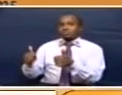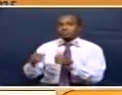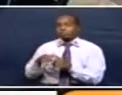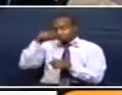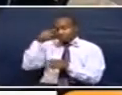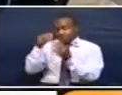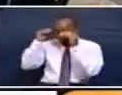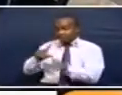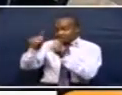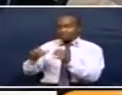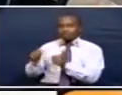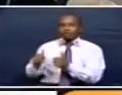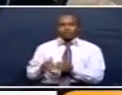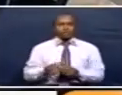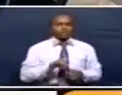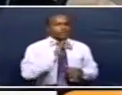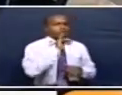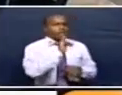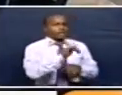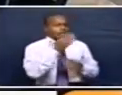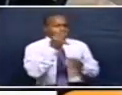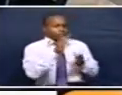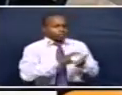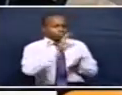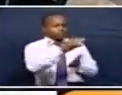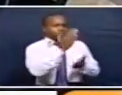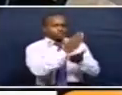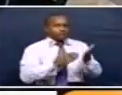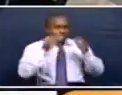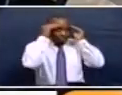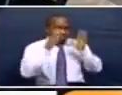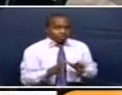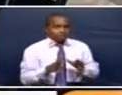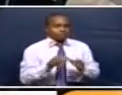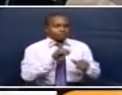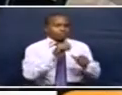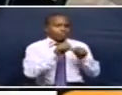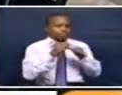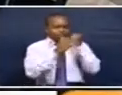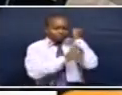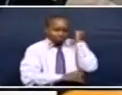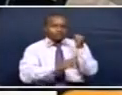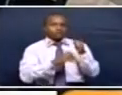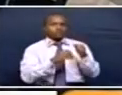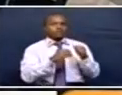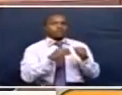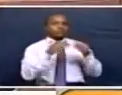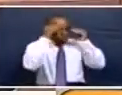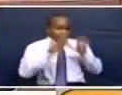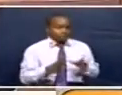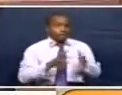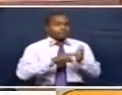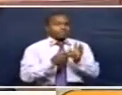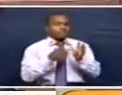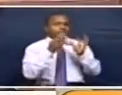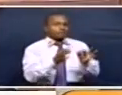exams. That money was released to some students, and it was a matter of the needy students. So if you are not needy, then you